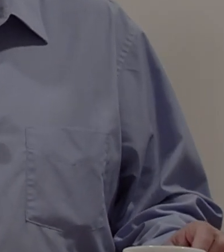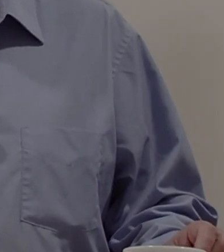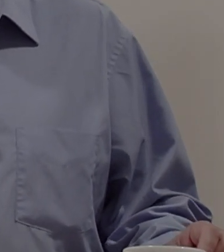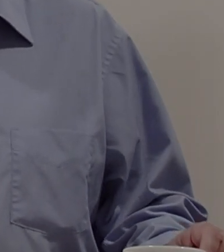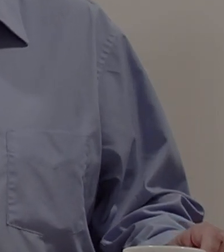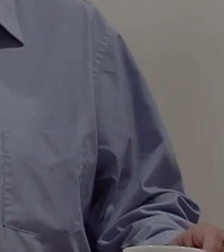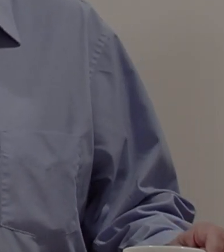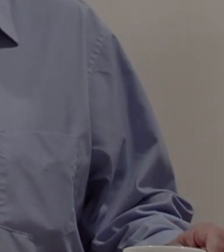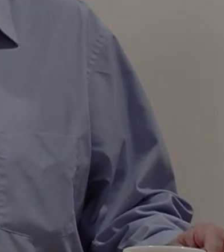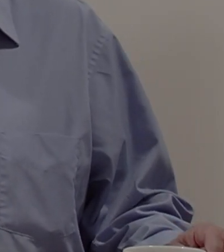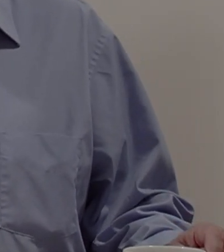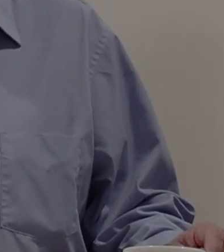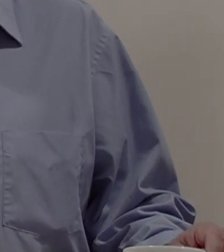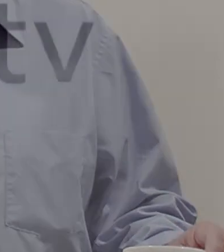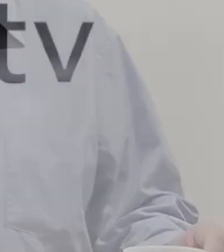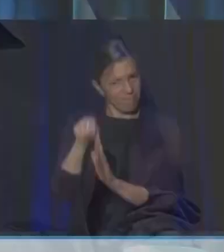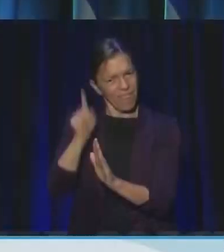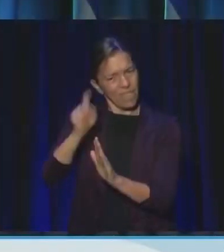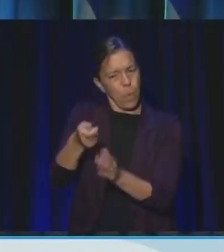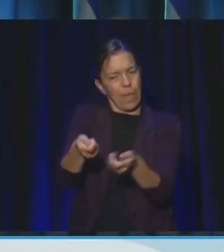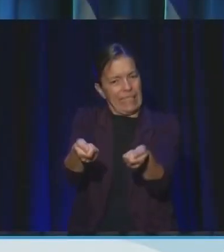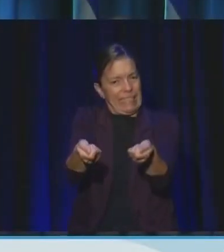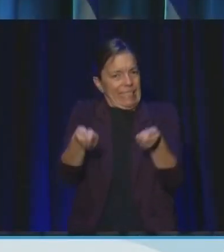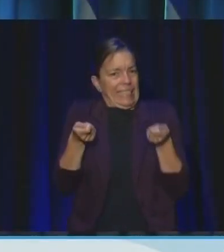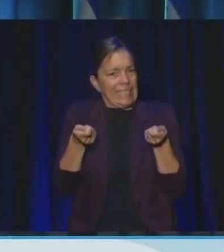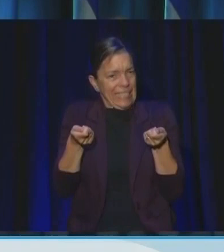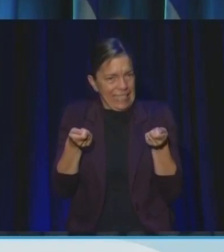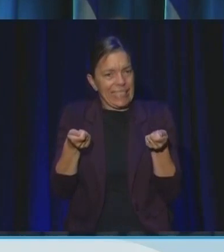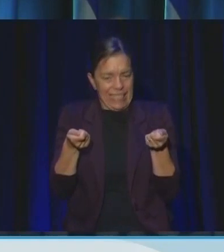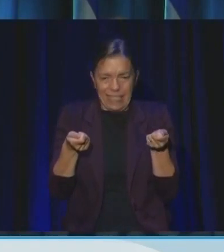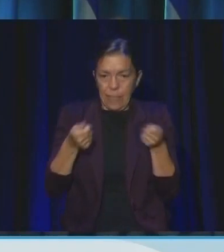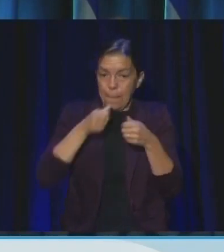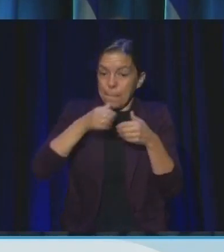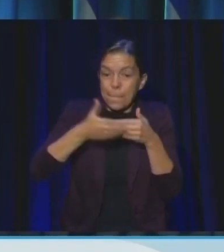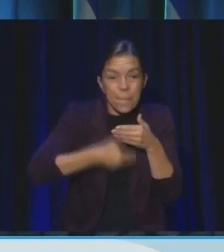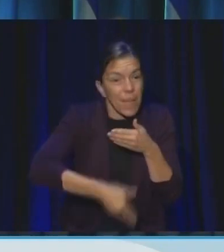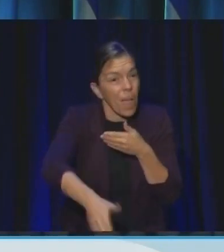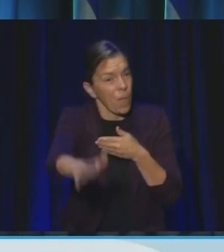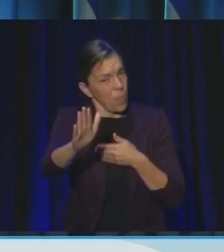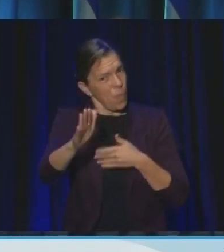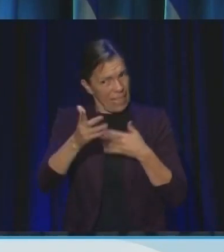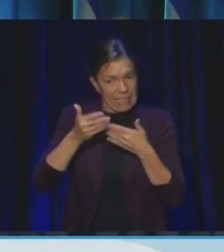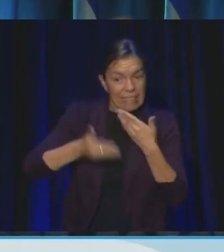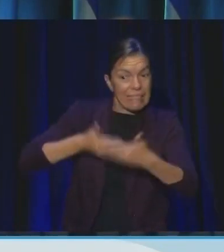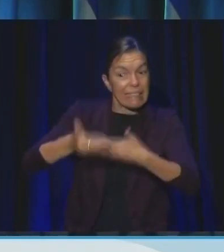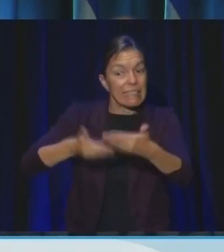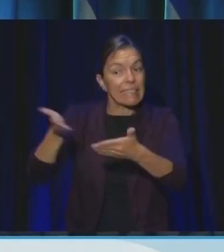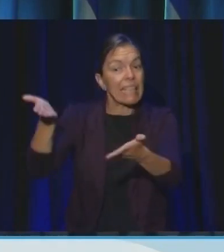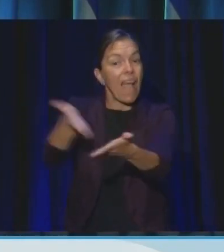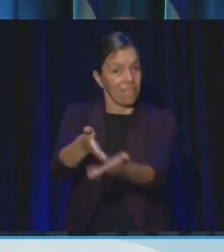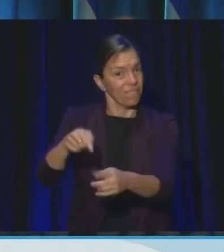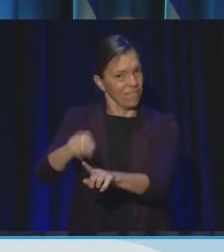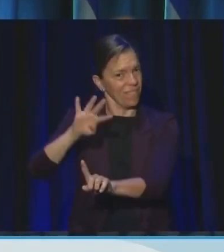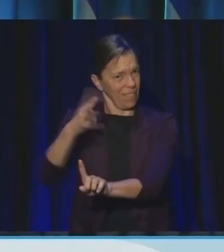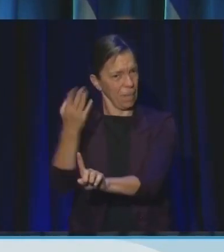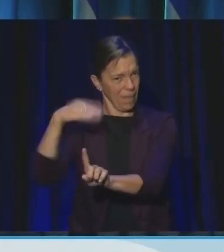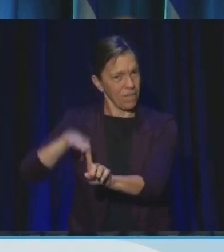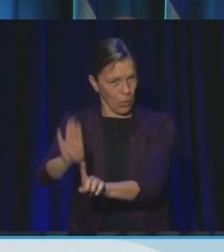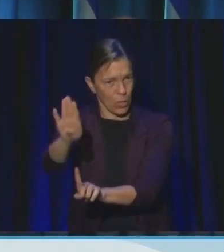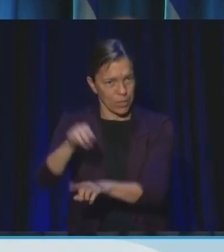to this conference. So, I want to with, again once,